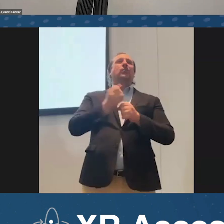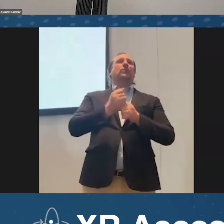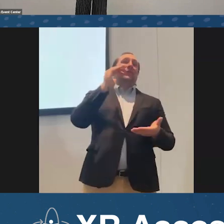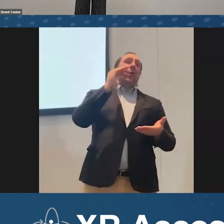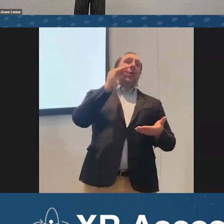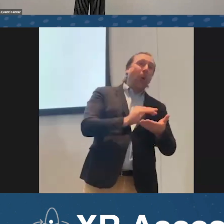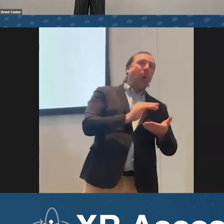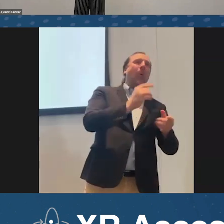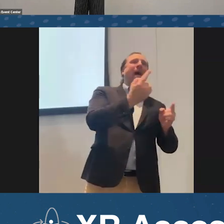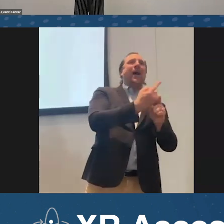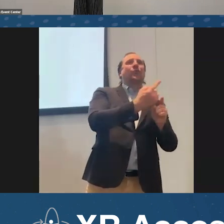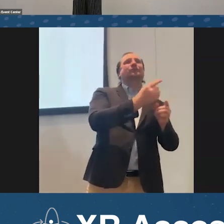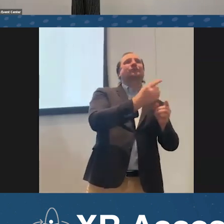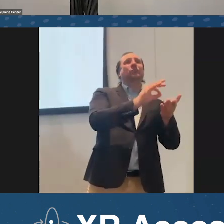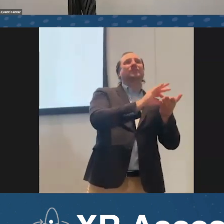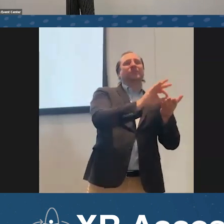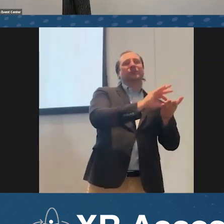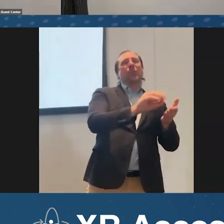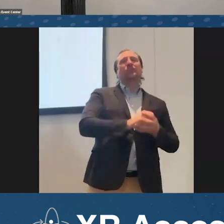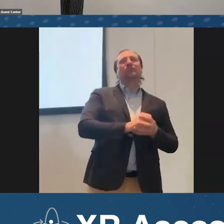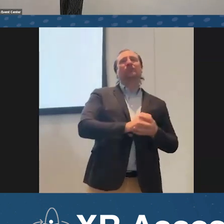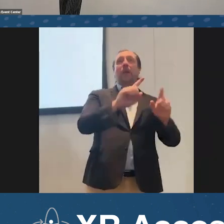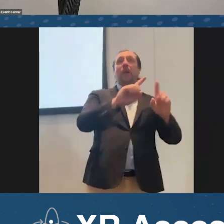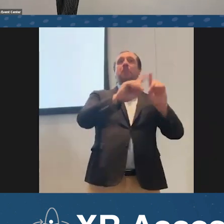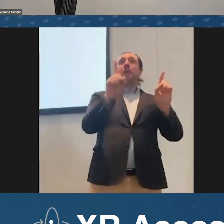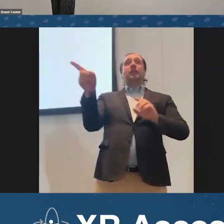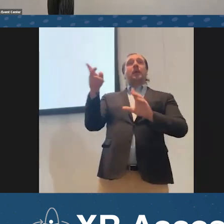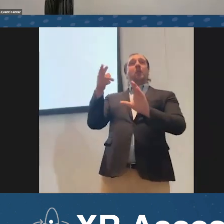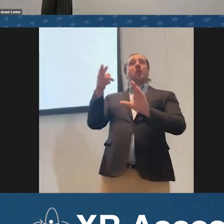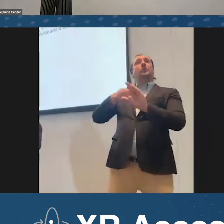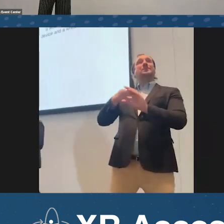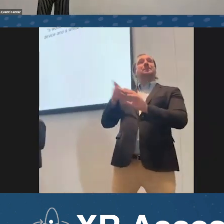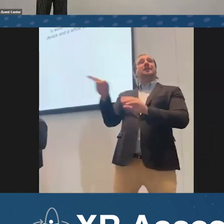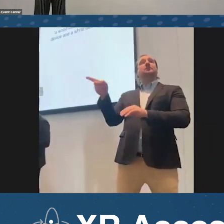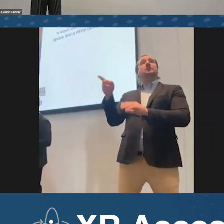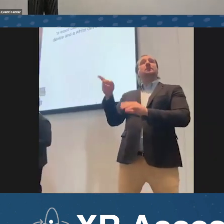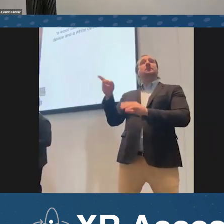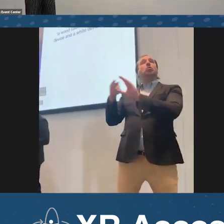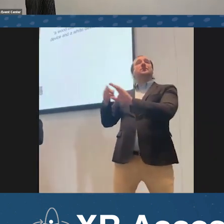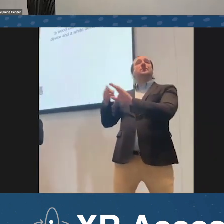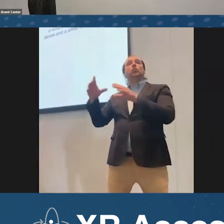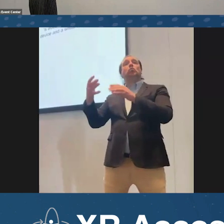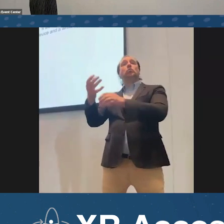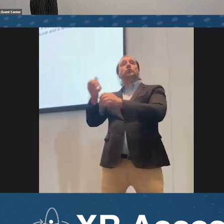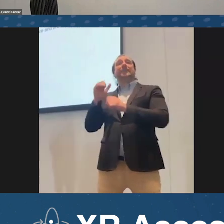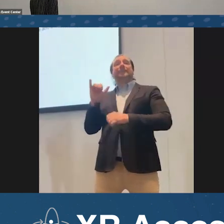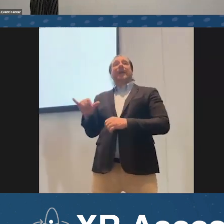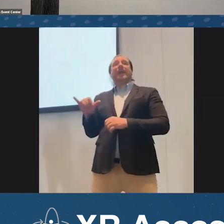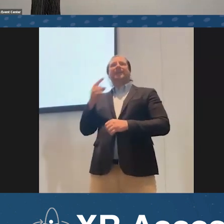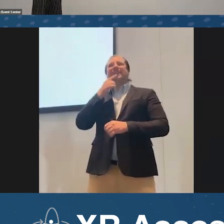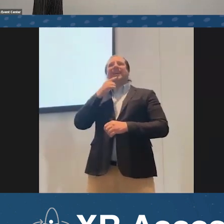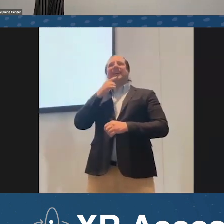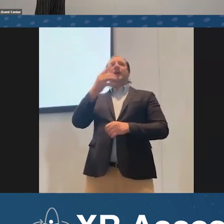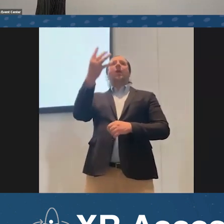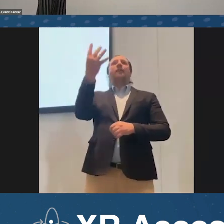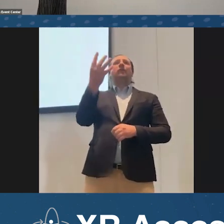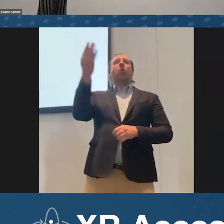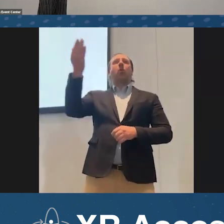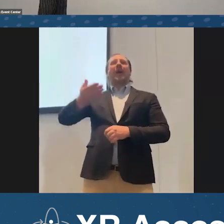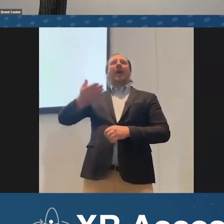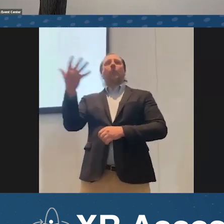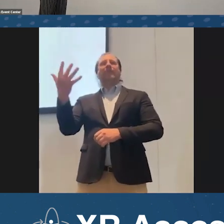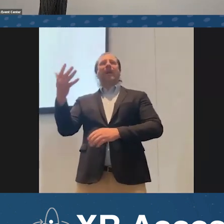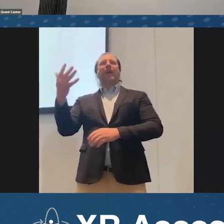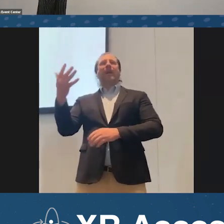lowest accuracy score. But the participant who received this description rated it as a 4 out of 5 points